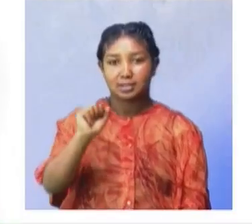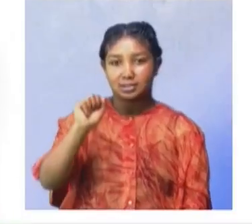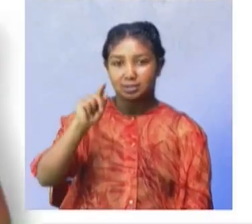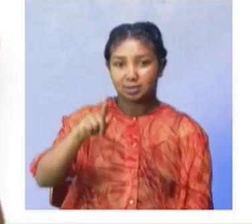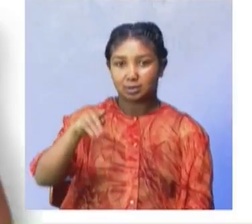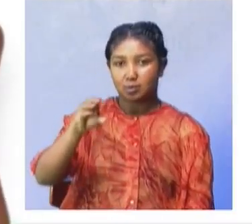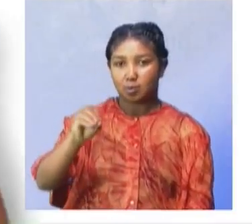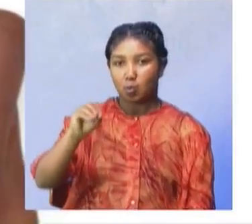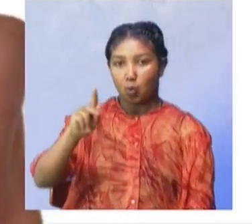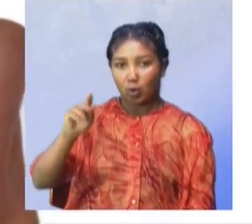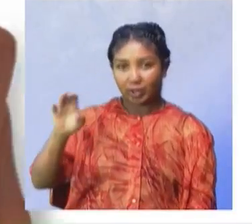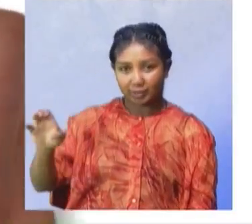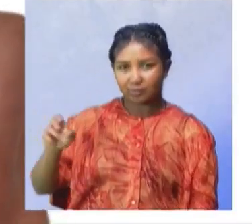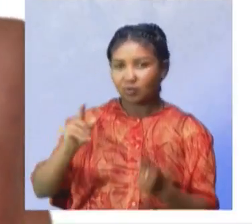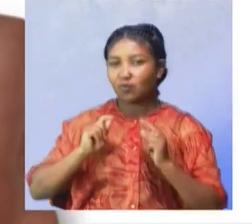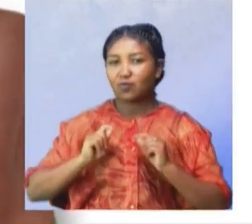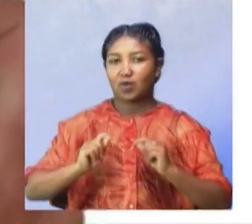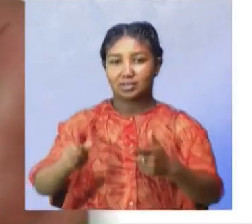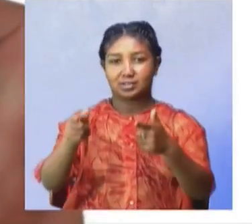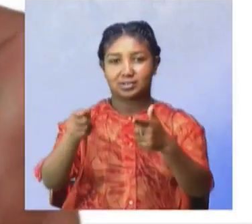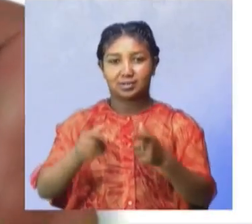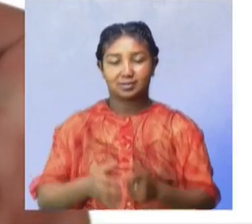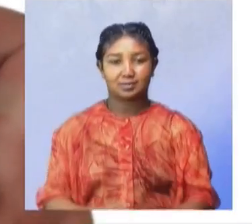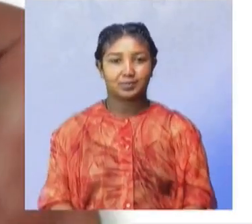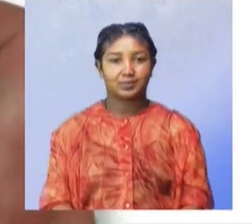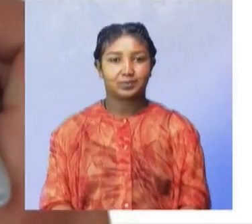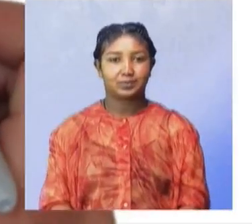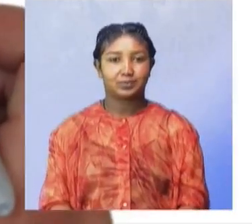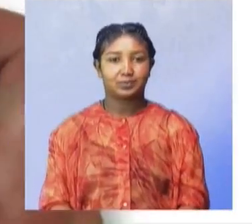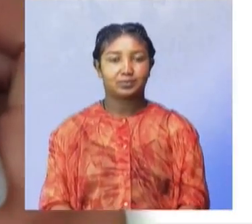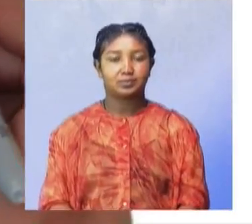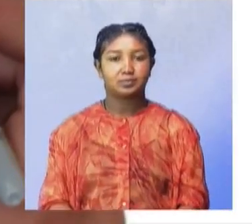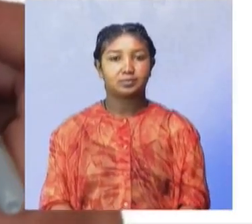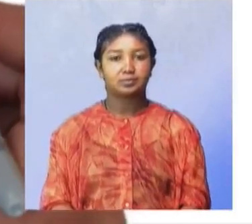Spoke so fast.